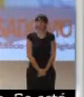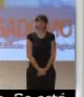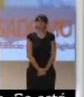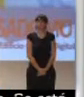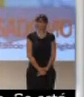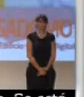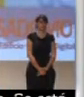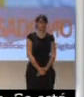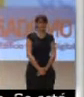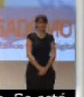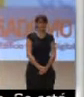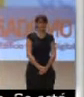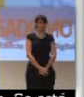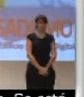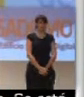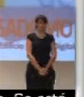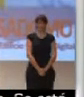down.